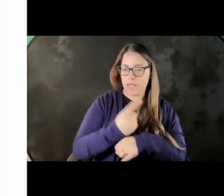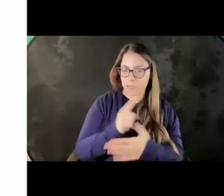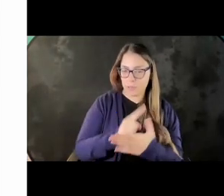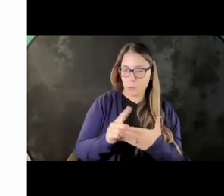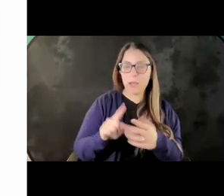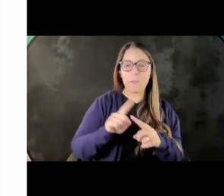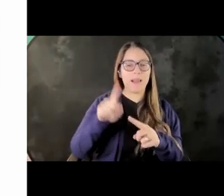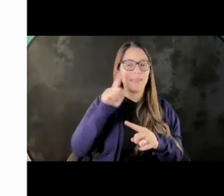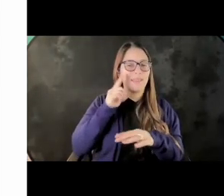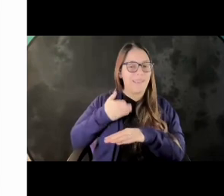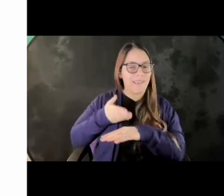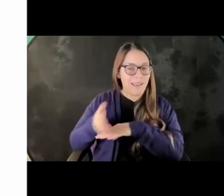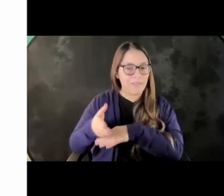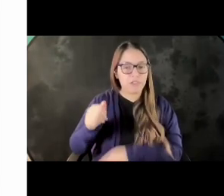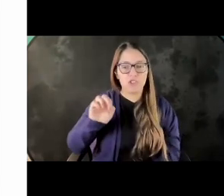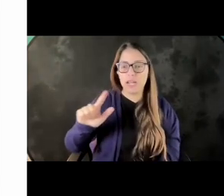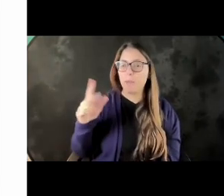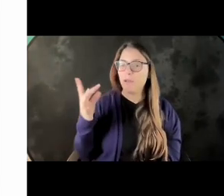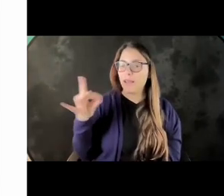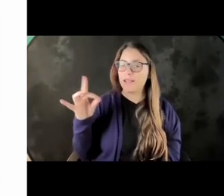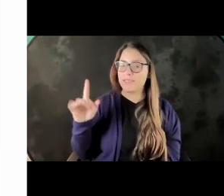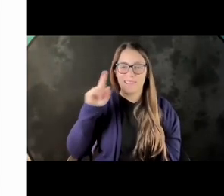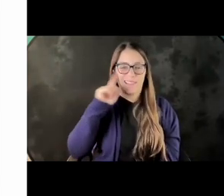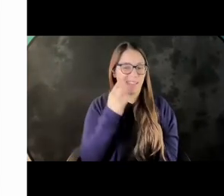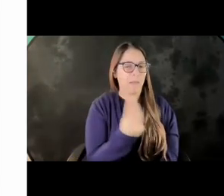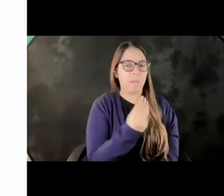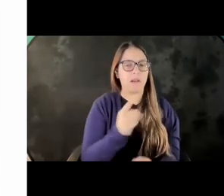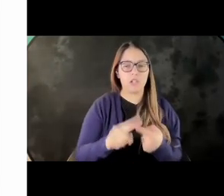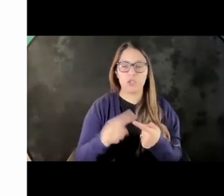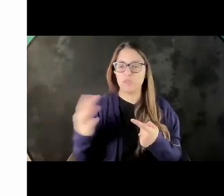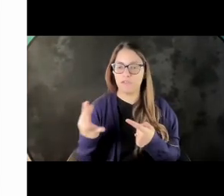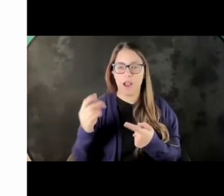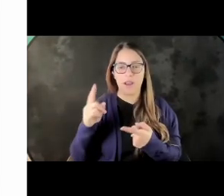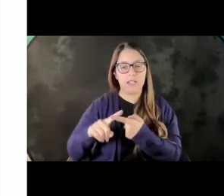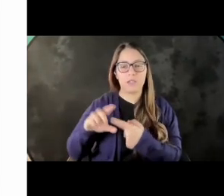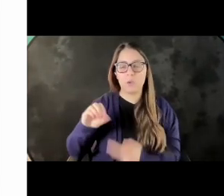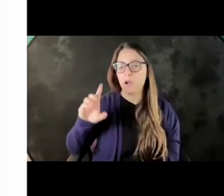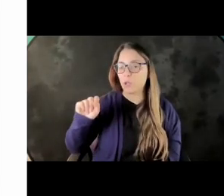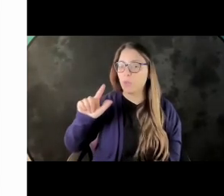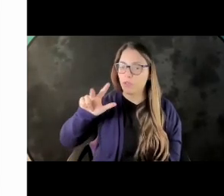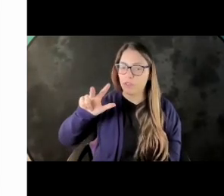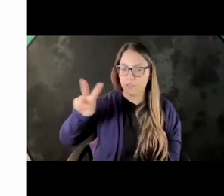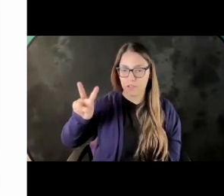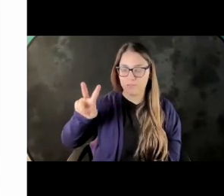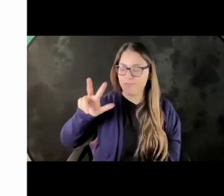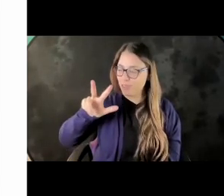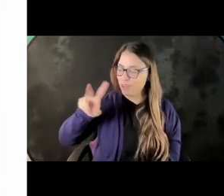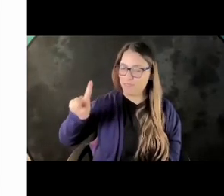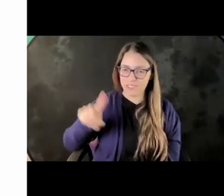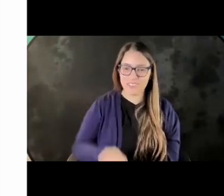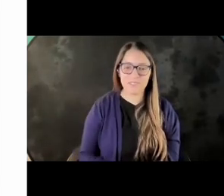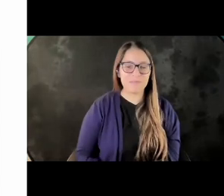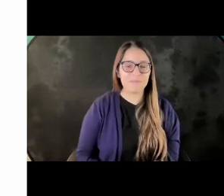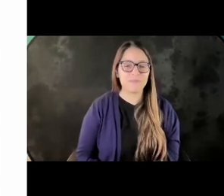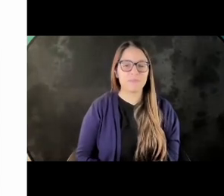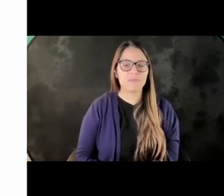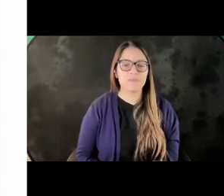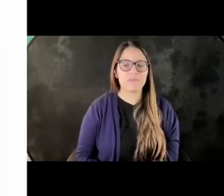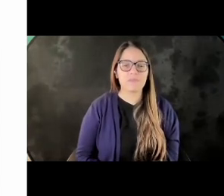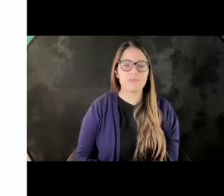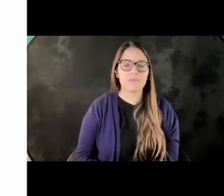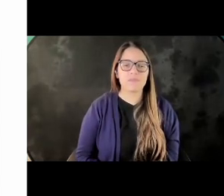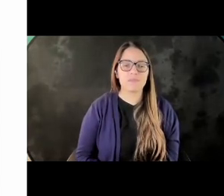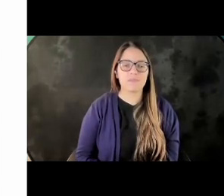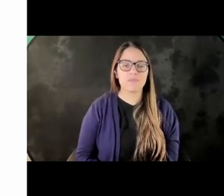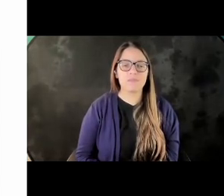I believe they're open just Monday through Friday through October 31st. With any of these, you may wish to bring your